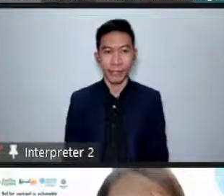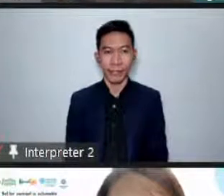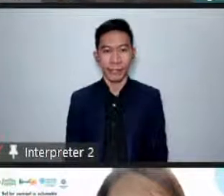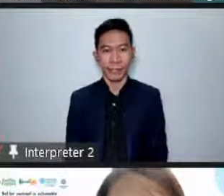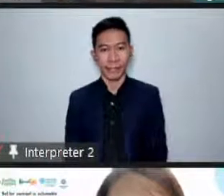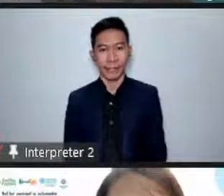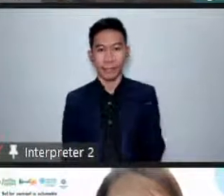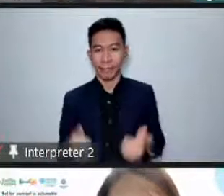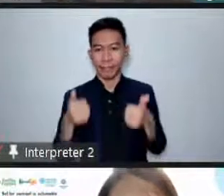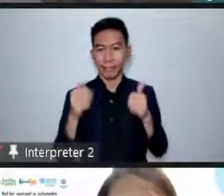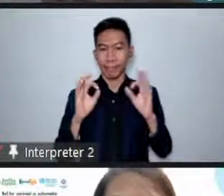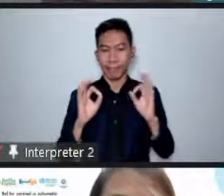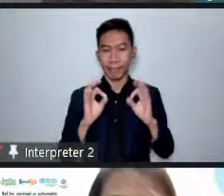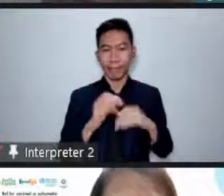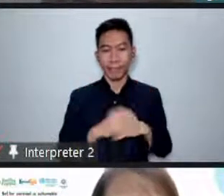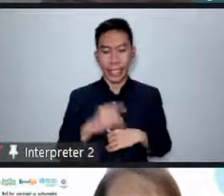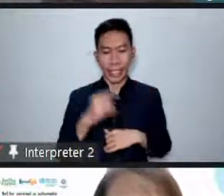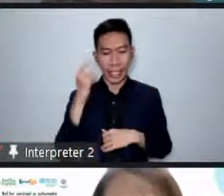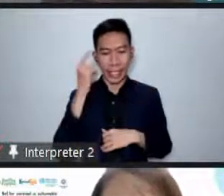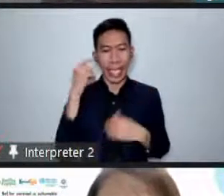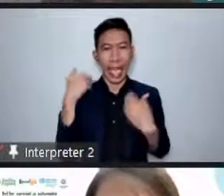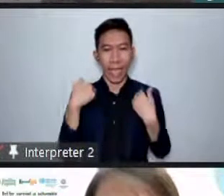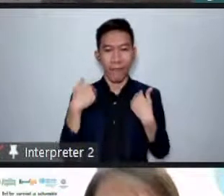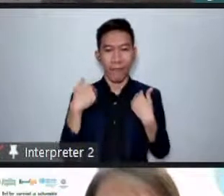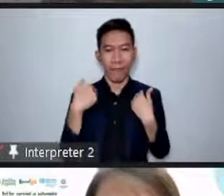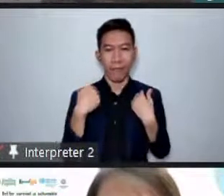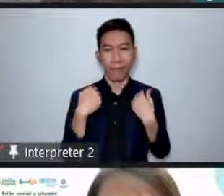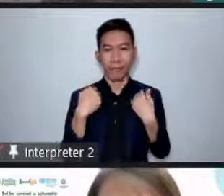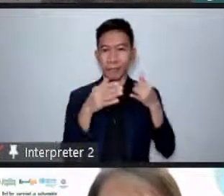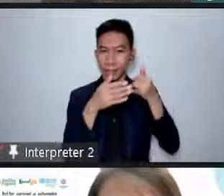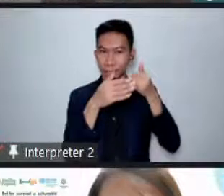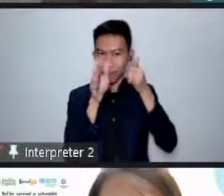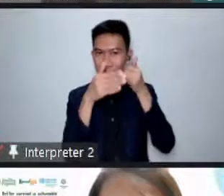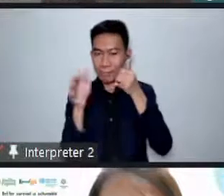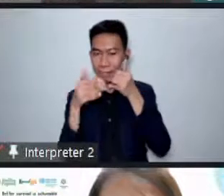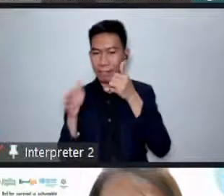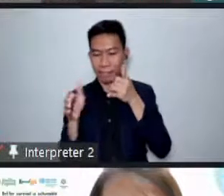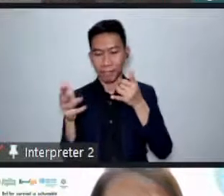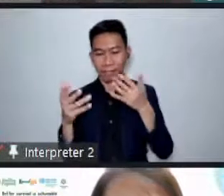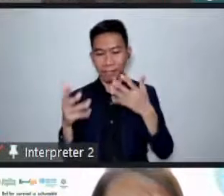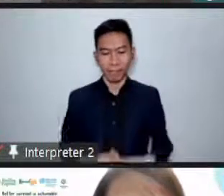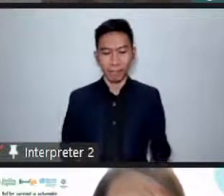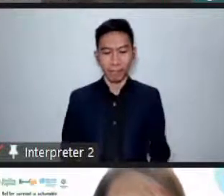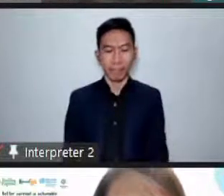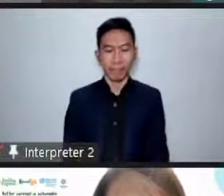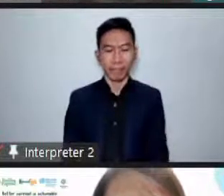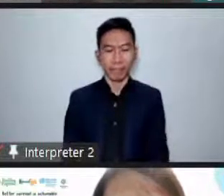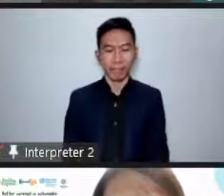Okay, I think that's everyone that already responded.